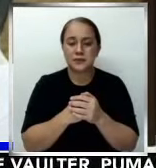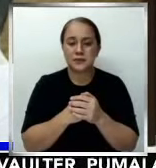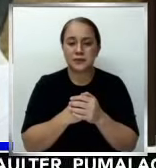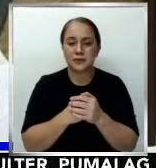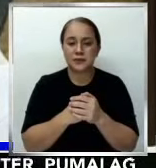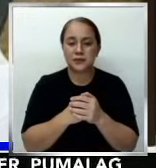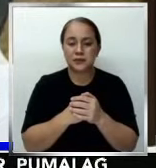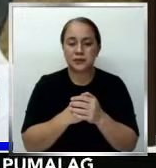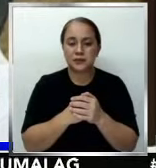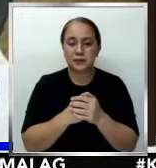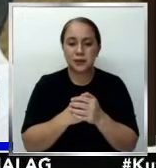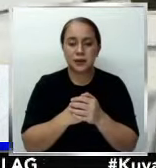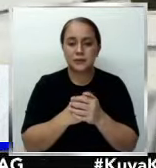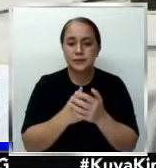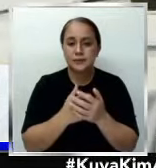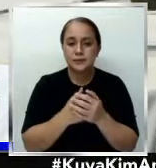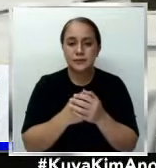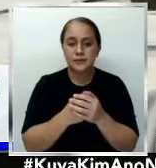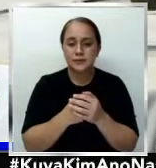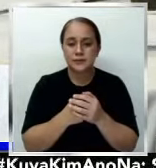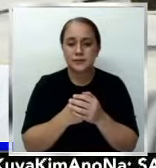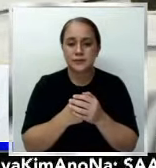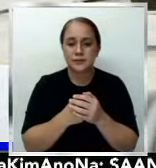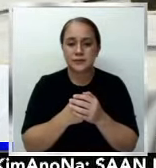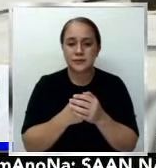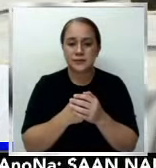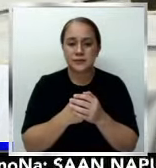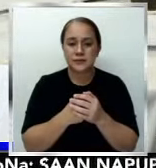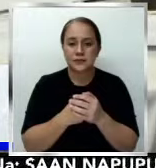just be